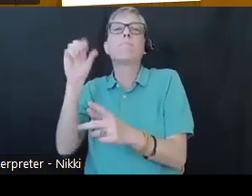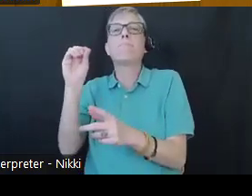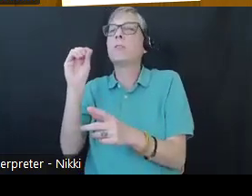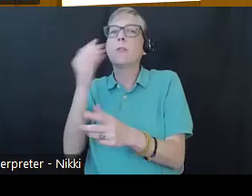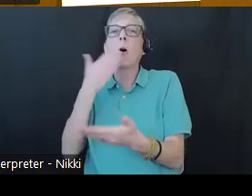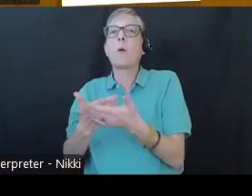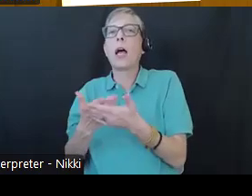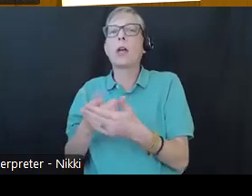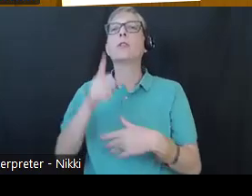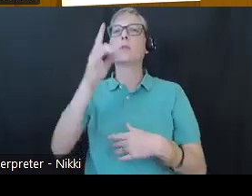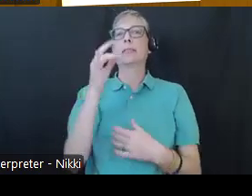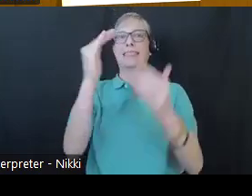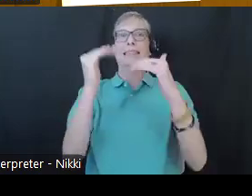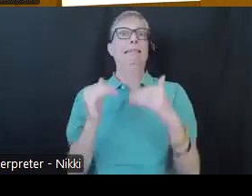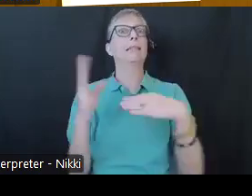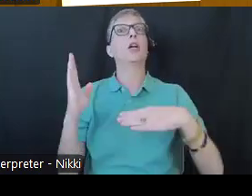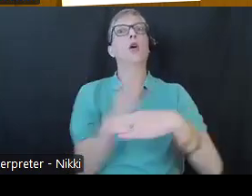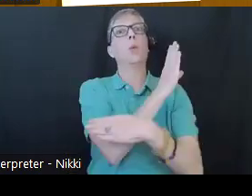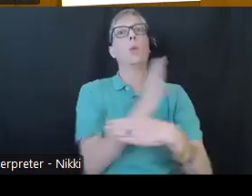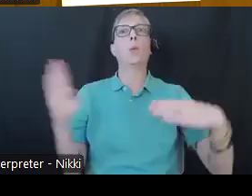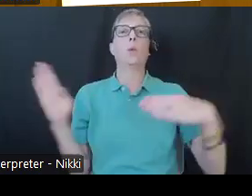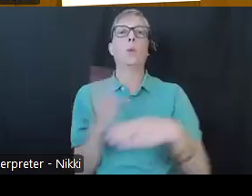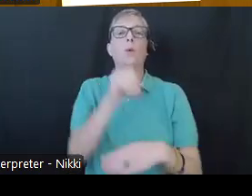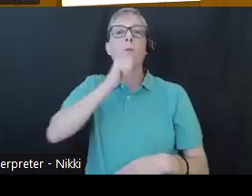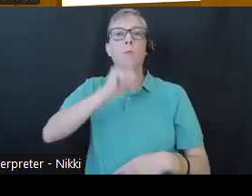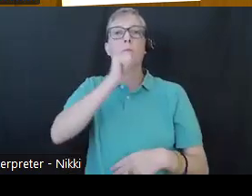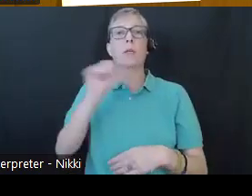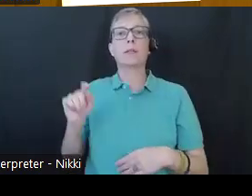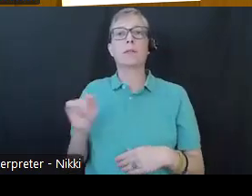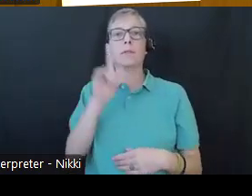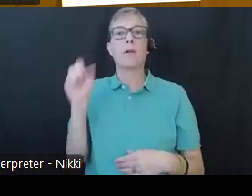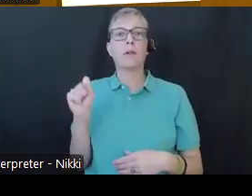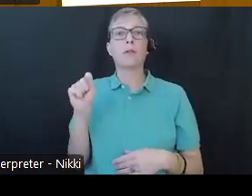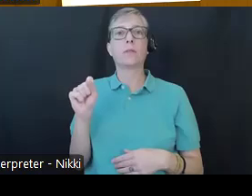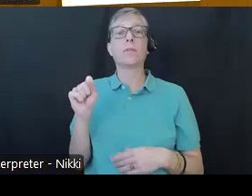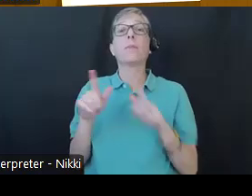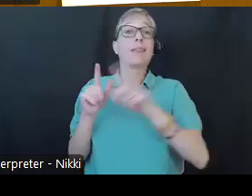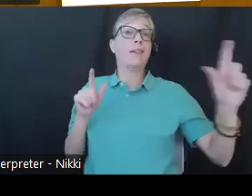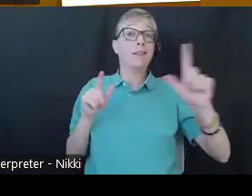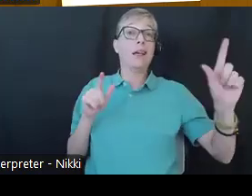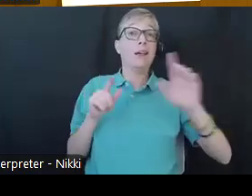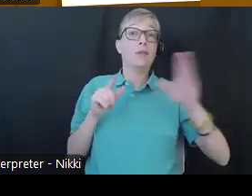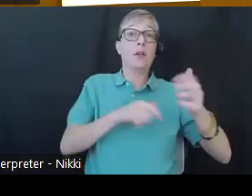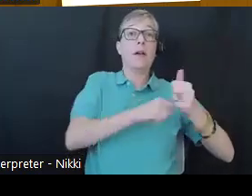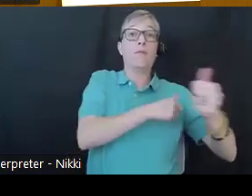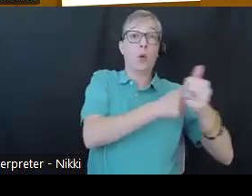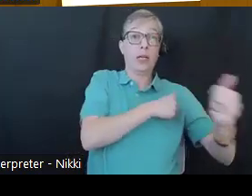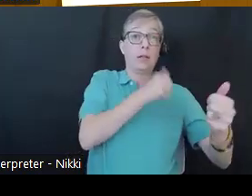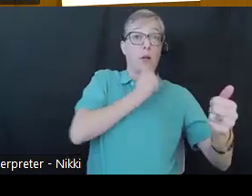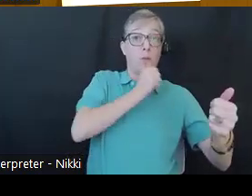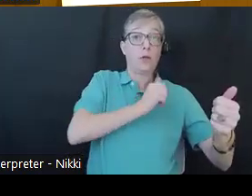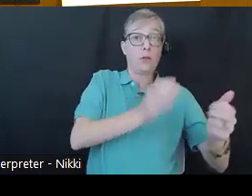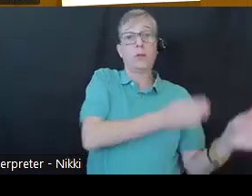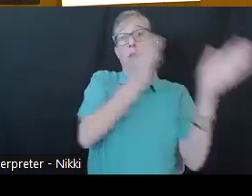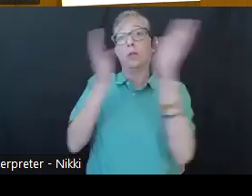of coping and coping styles, which on the left, you've got your avoidant copers, and on your right, you have your approach